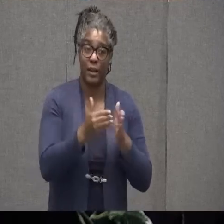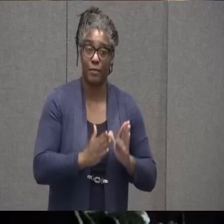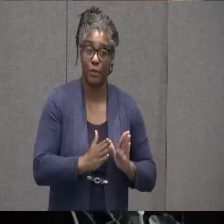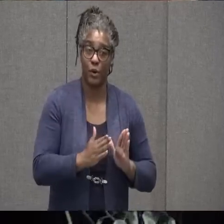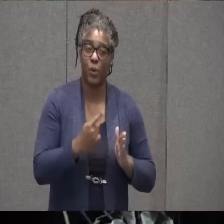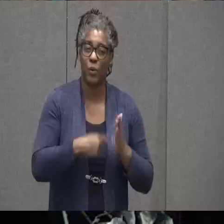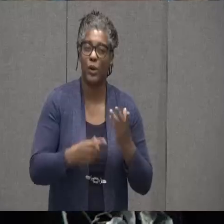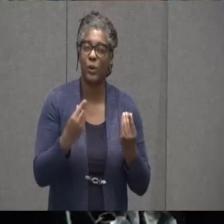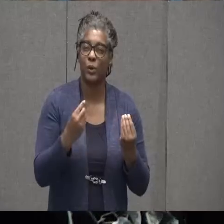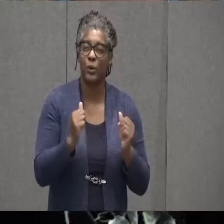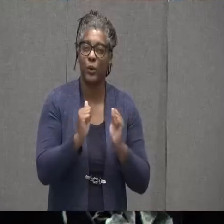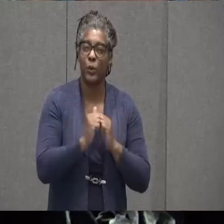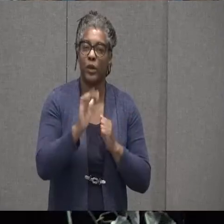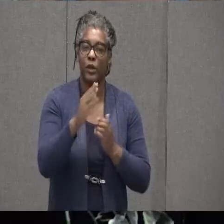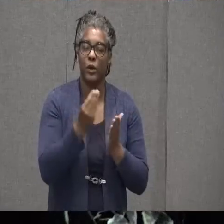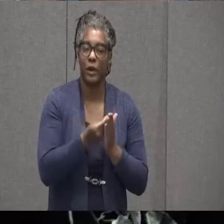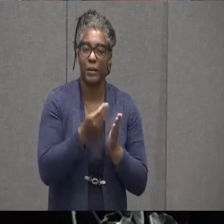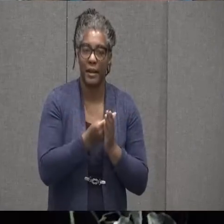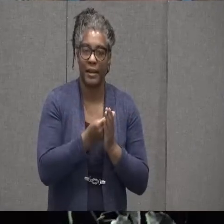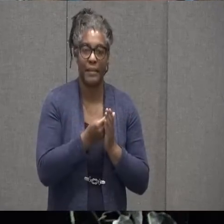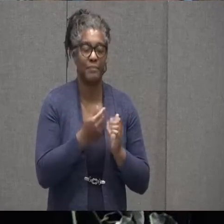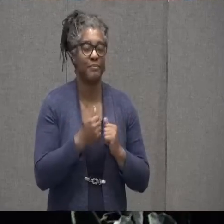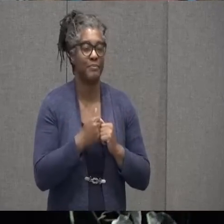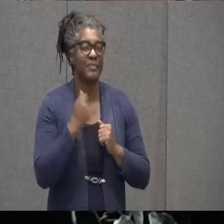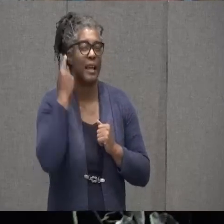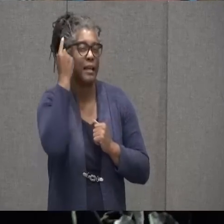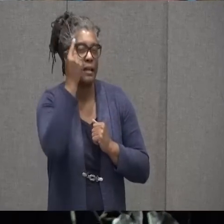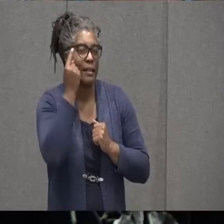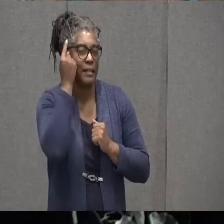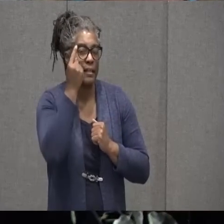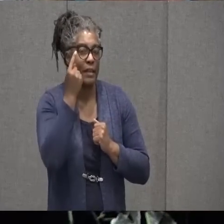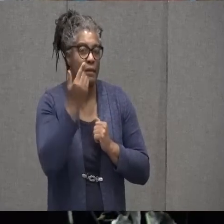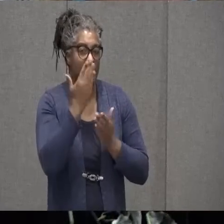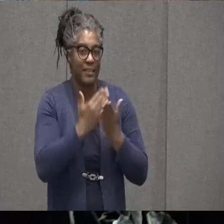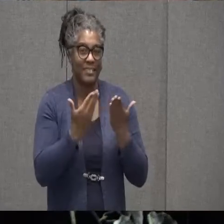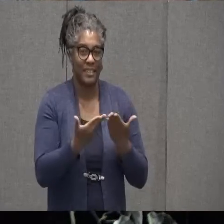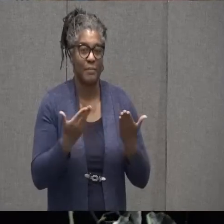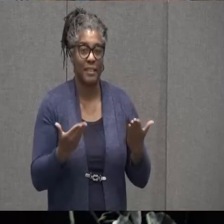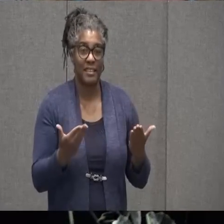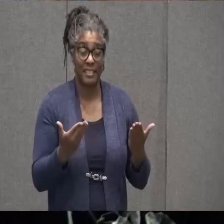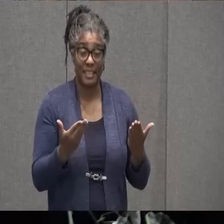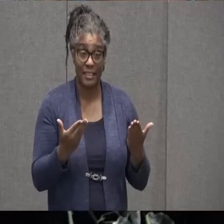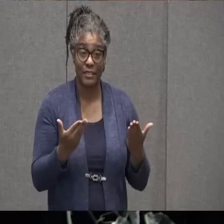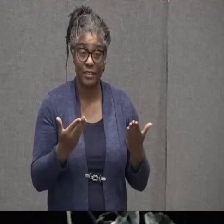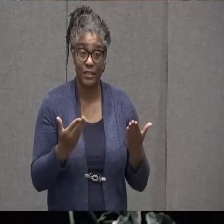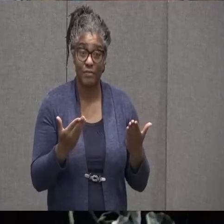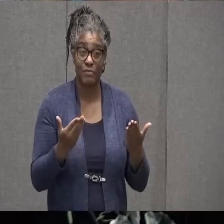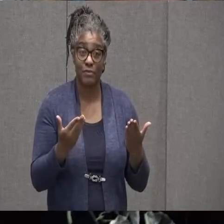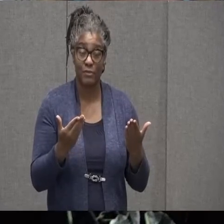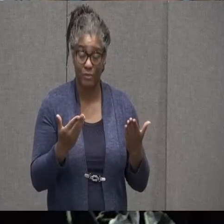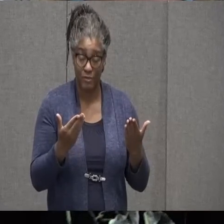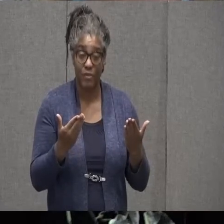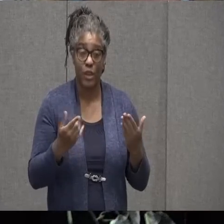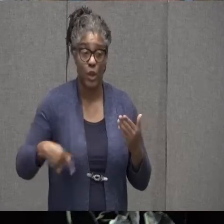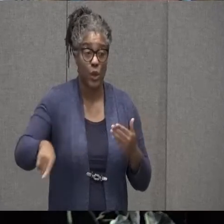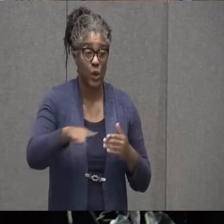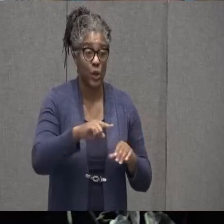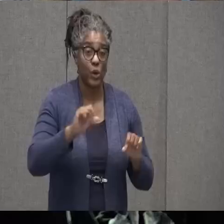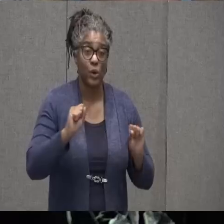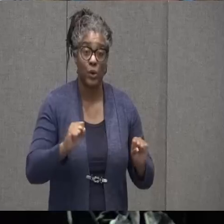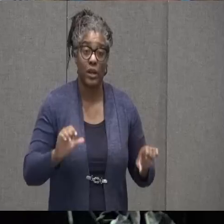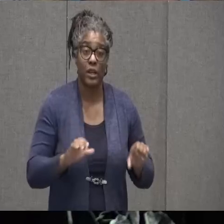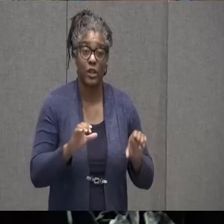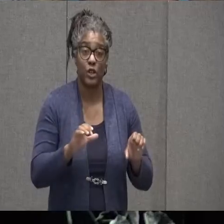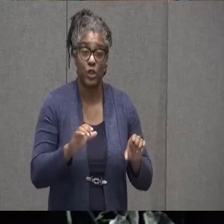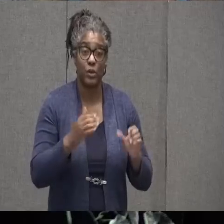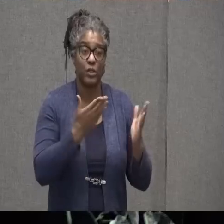money? So think about, what are some of the things that you at your age could do as a service to someone else